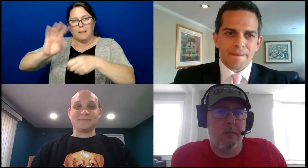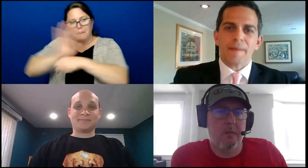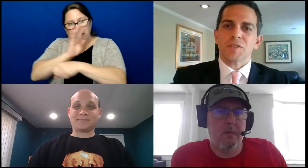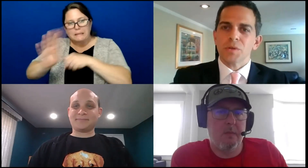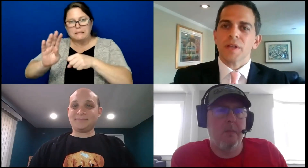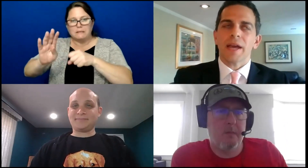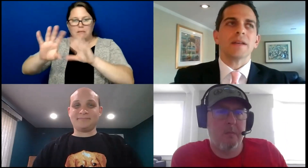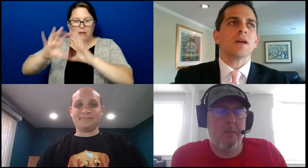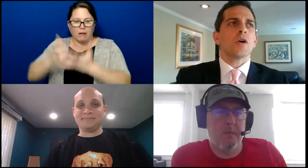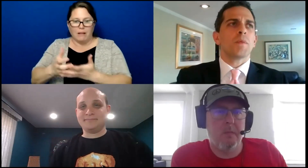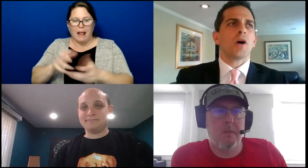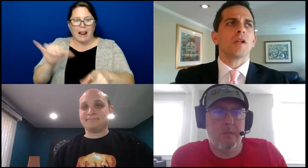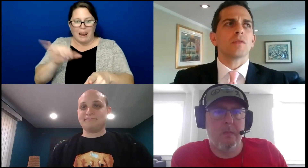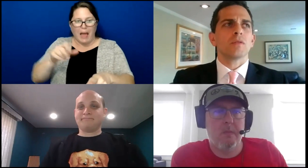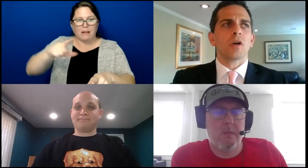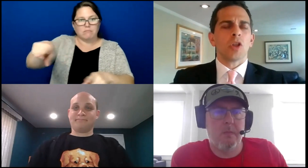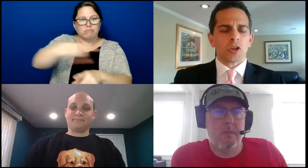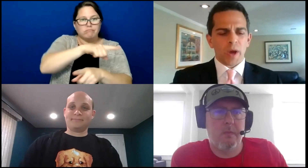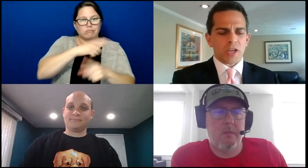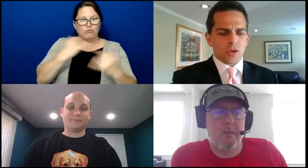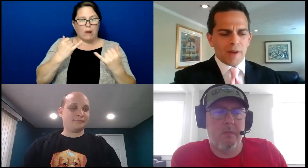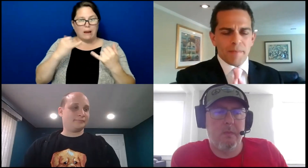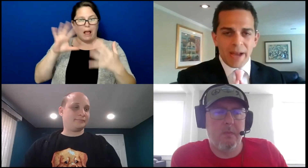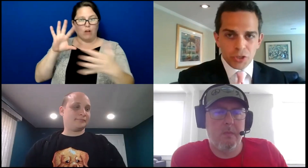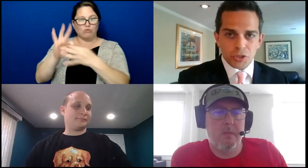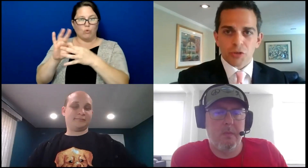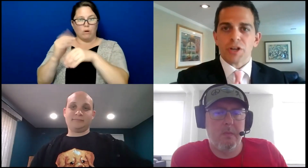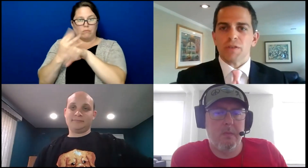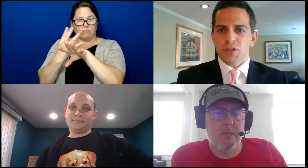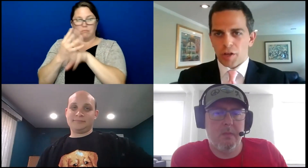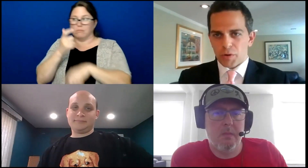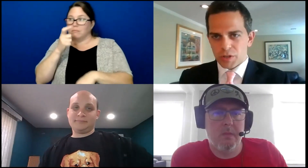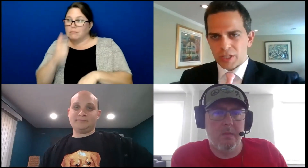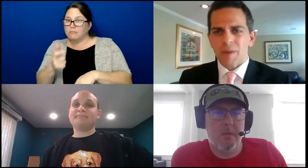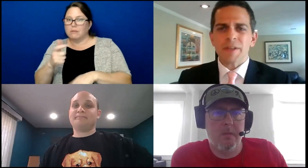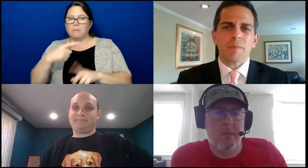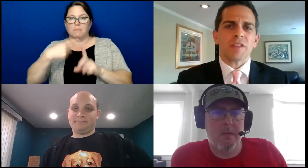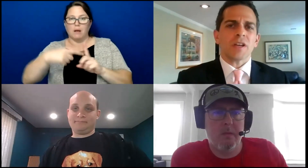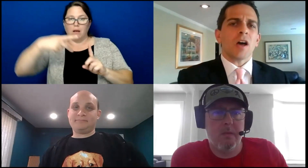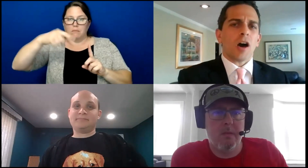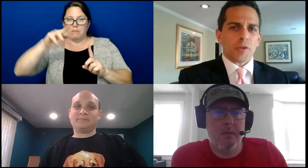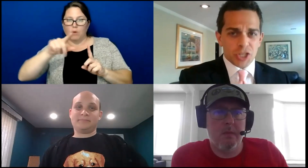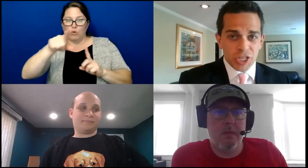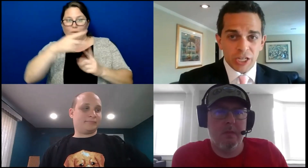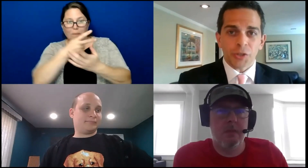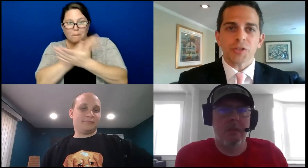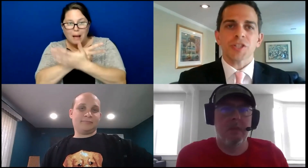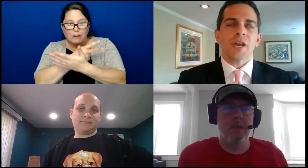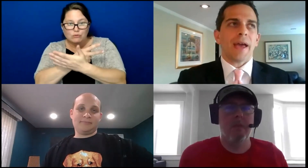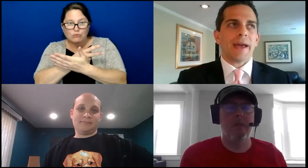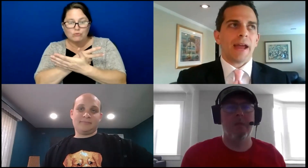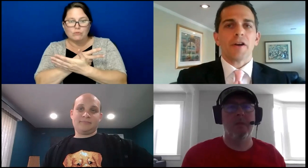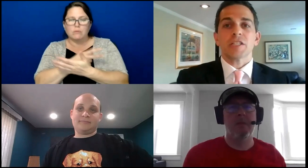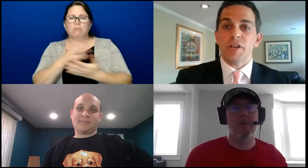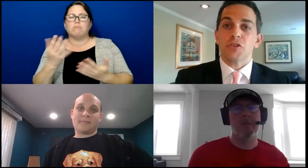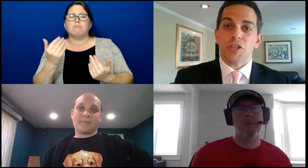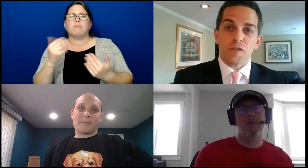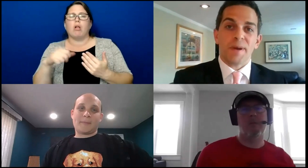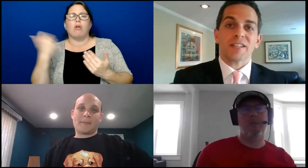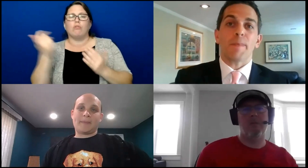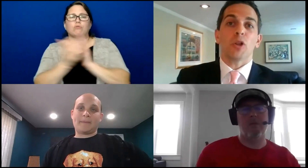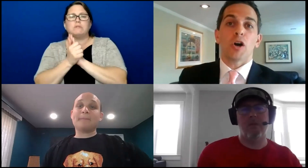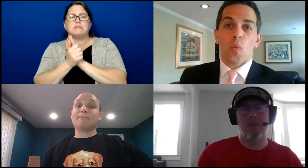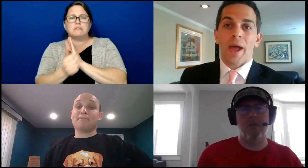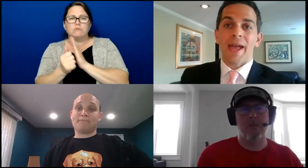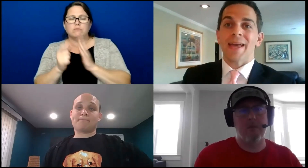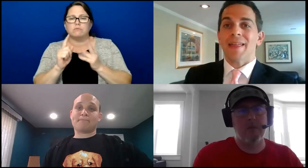in. Absolutely. And Paul, along the way, you have a master's degree, you've done tell me some of the other skills and areas of interest that